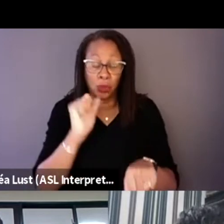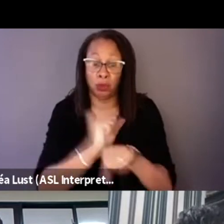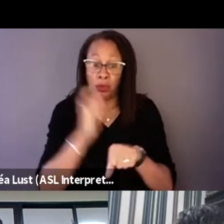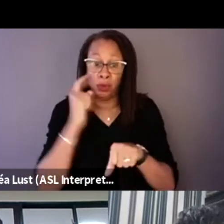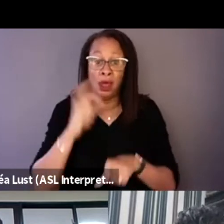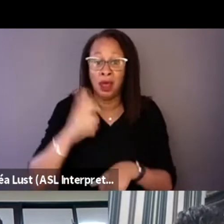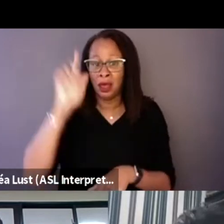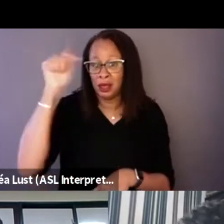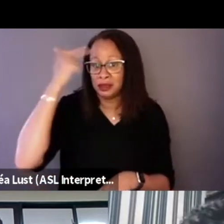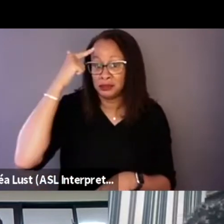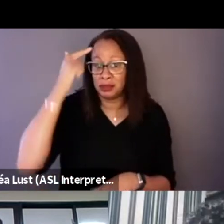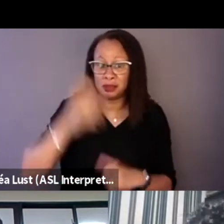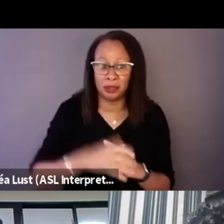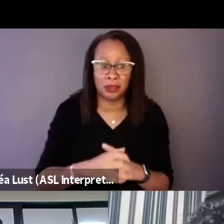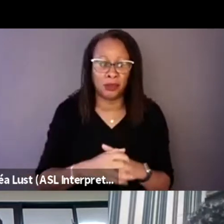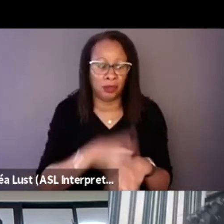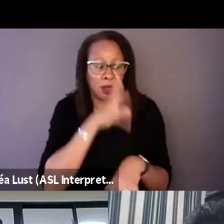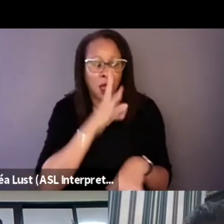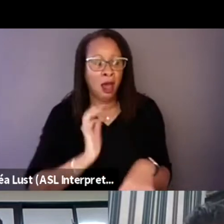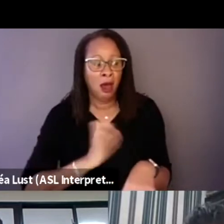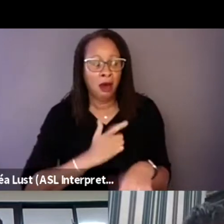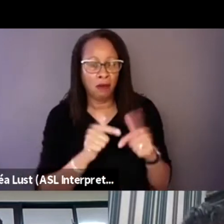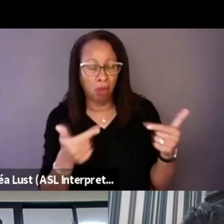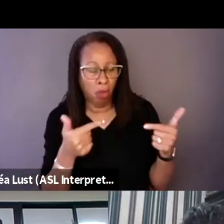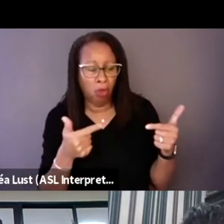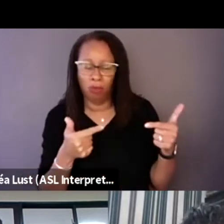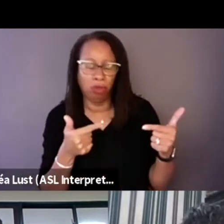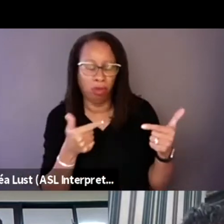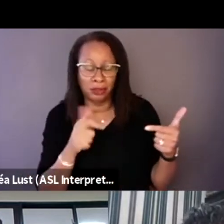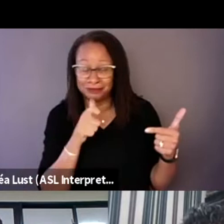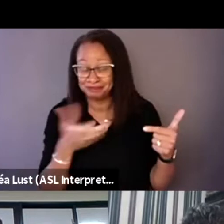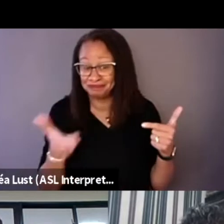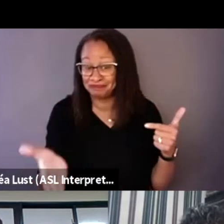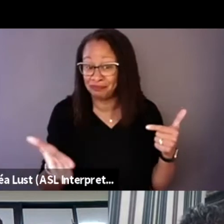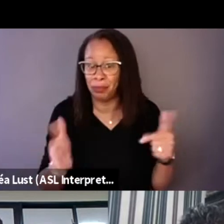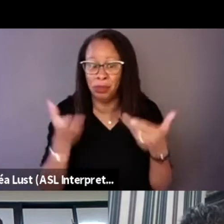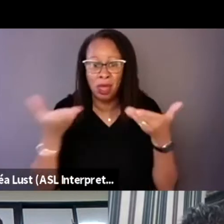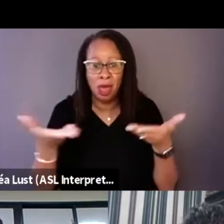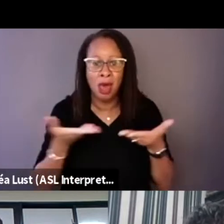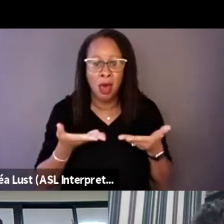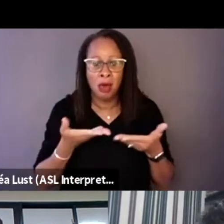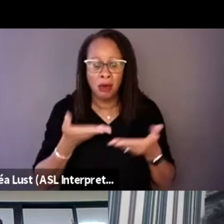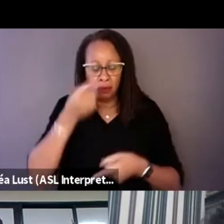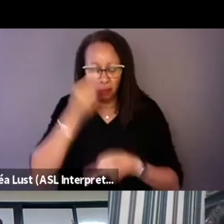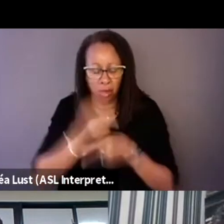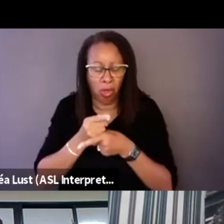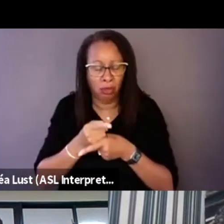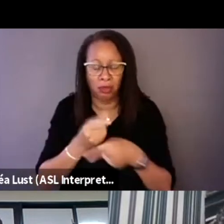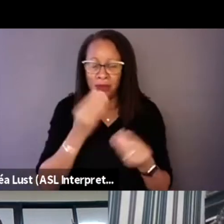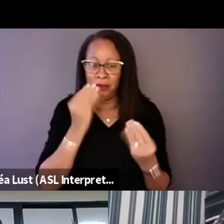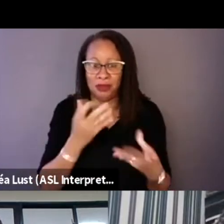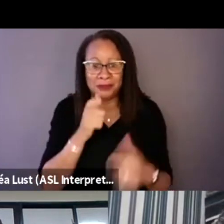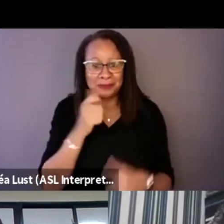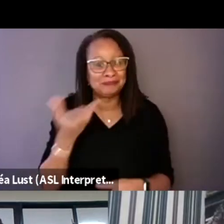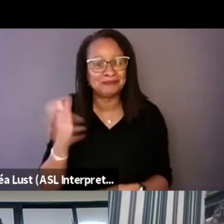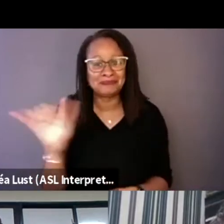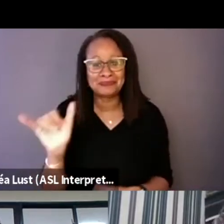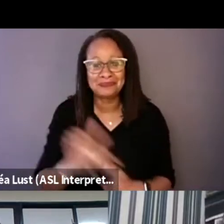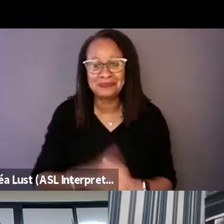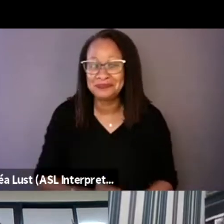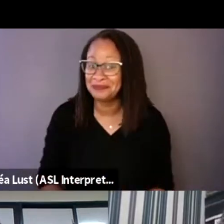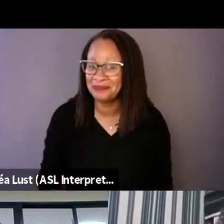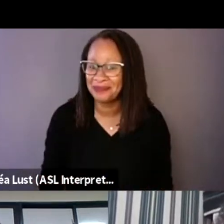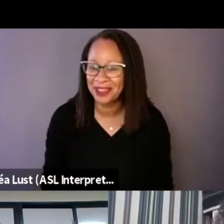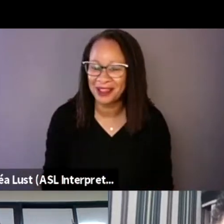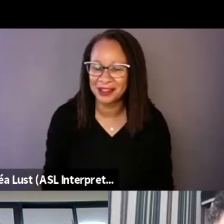can speak our languages, who can provide us with the correct information. Pero eso no es solamente con